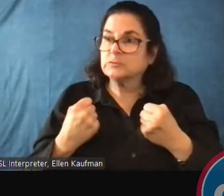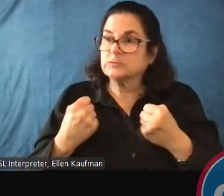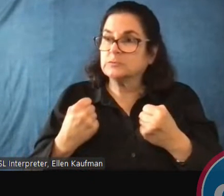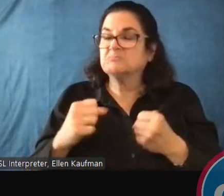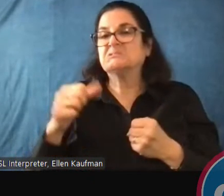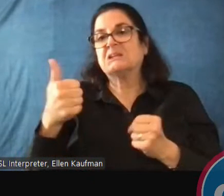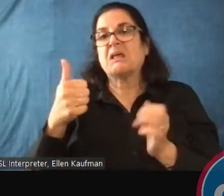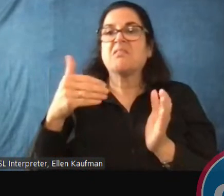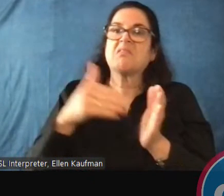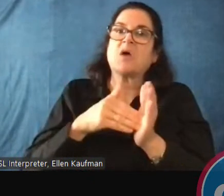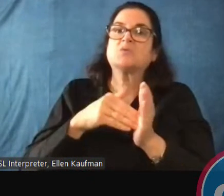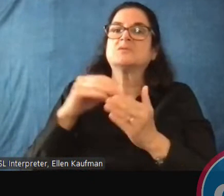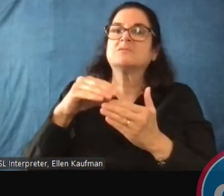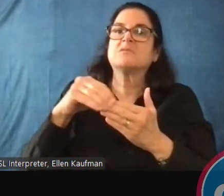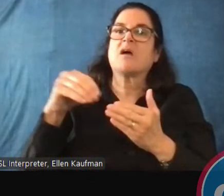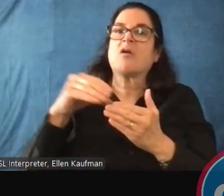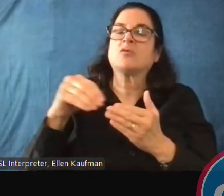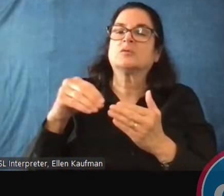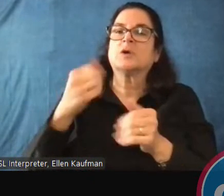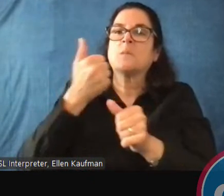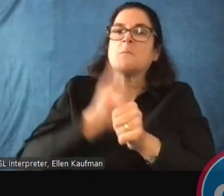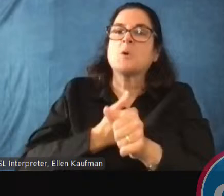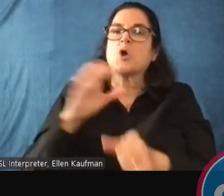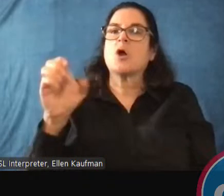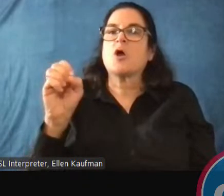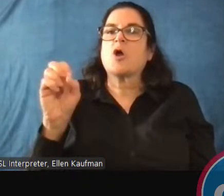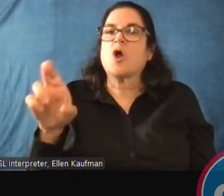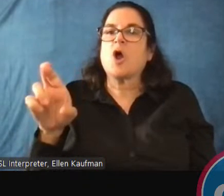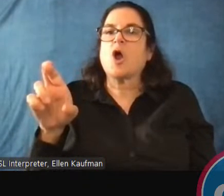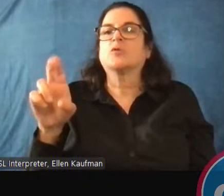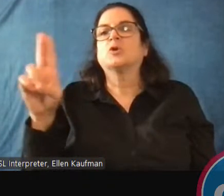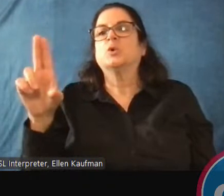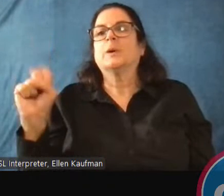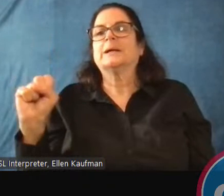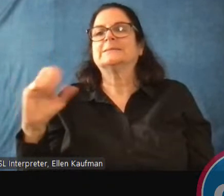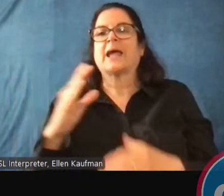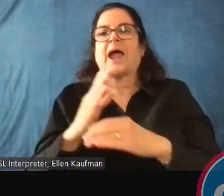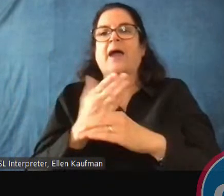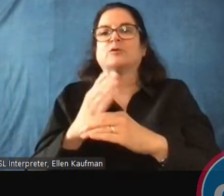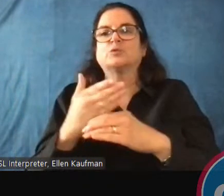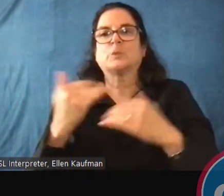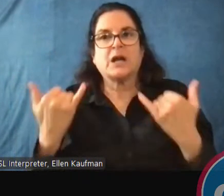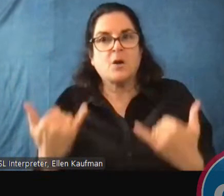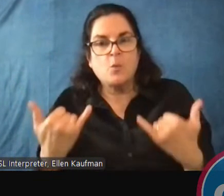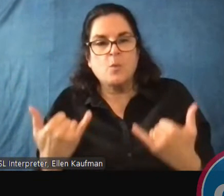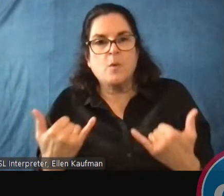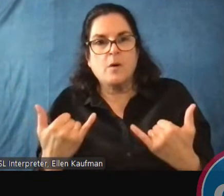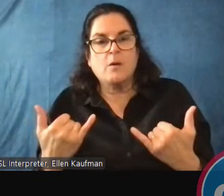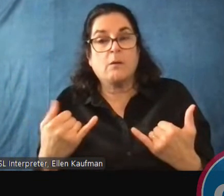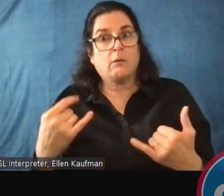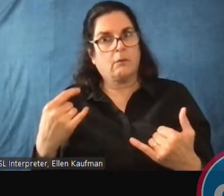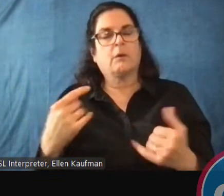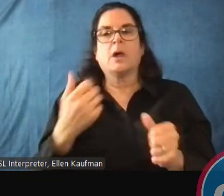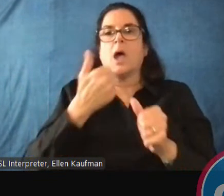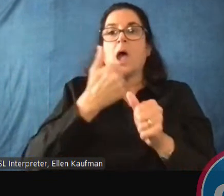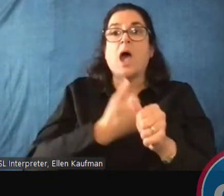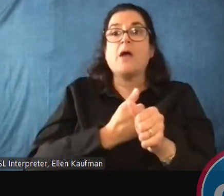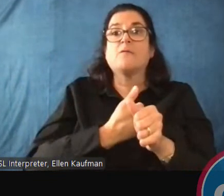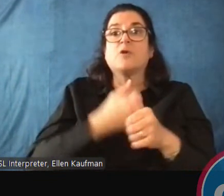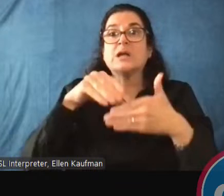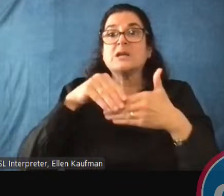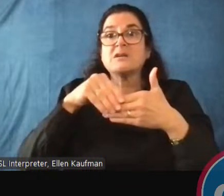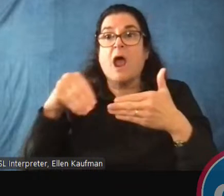$10,000 per car, which is the US average right now. So for every dollar invested in